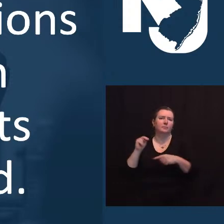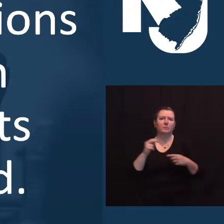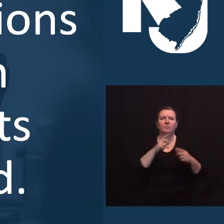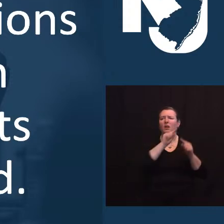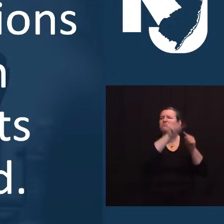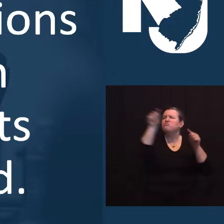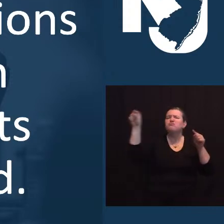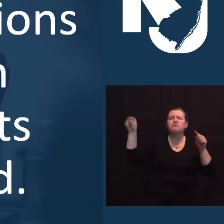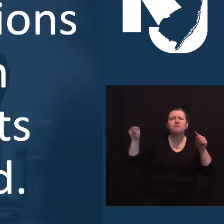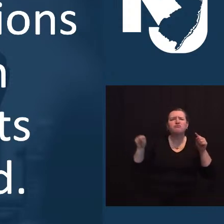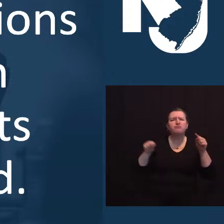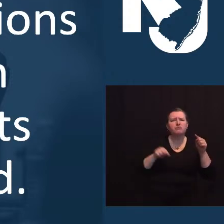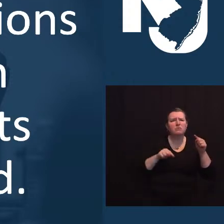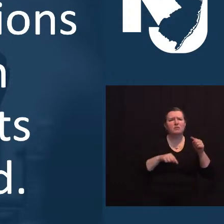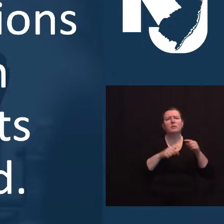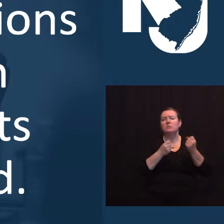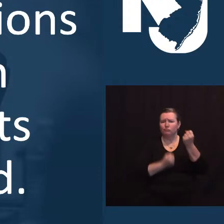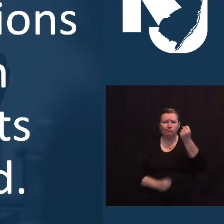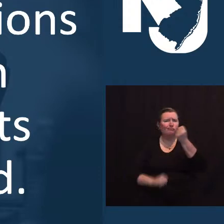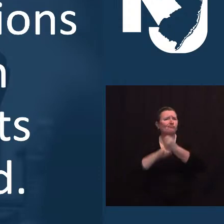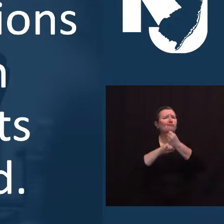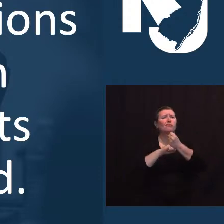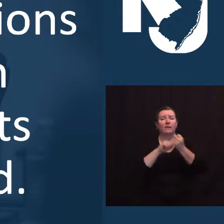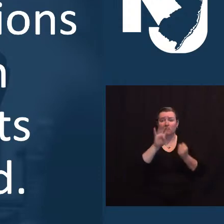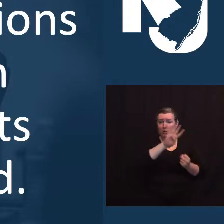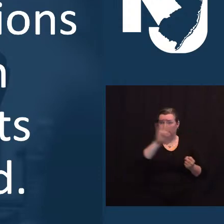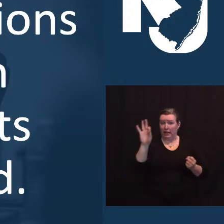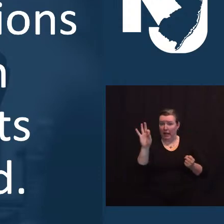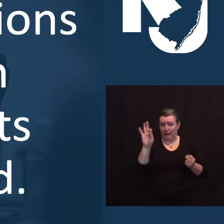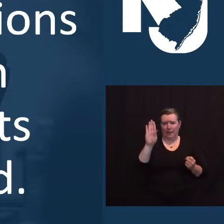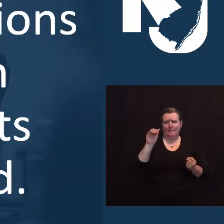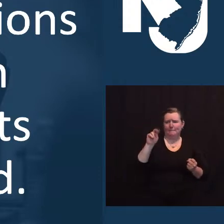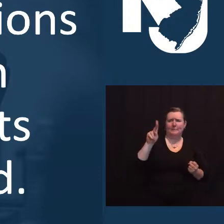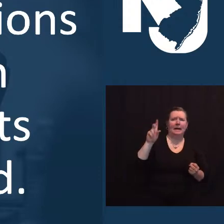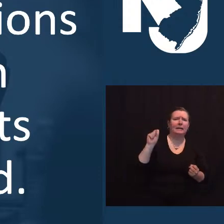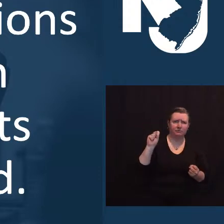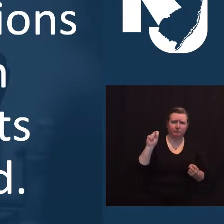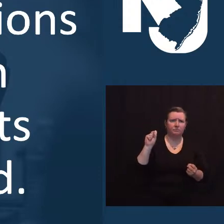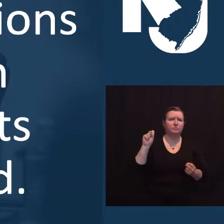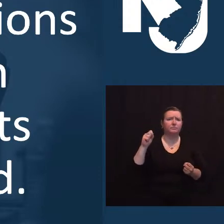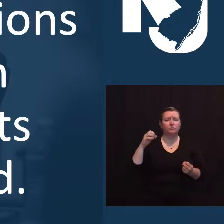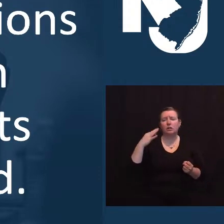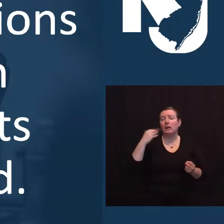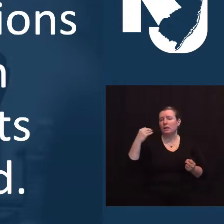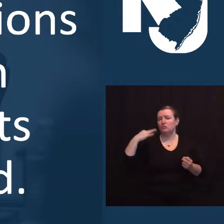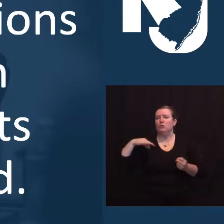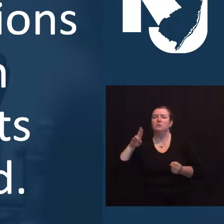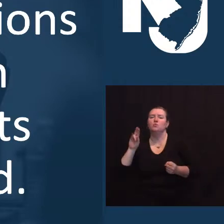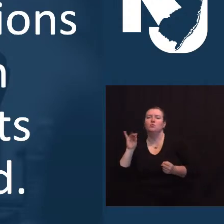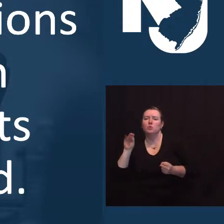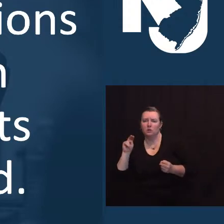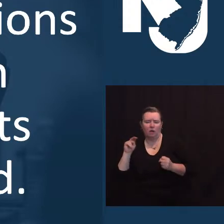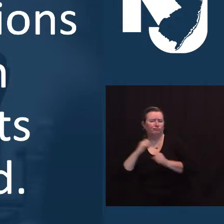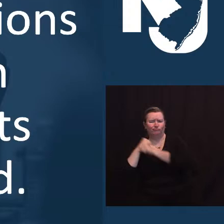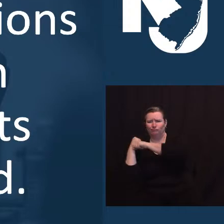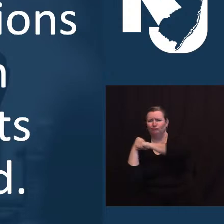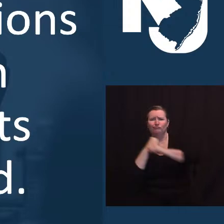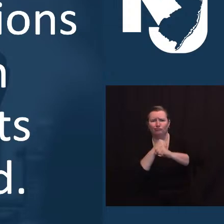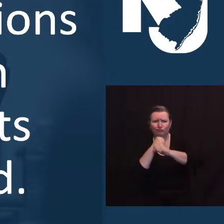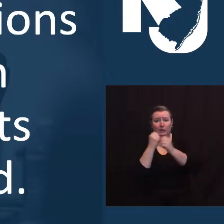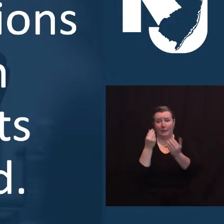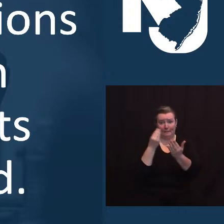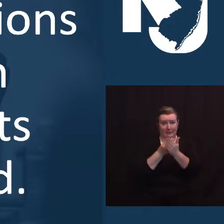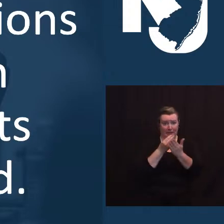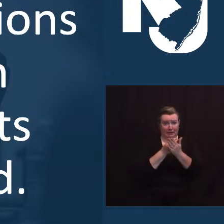from 49 banks and credit unions to protect the rescue payments being received by New Jersey residents from being